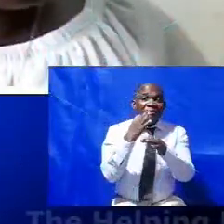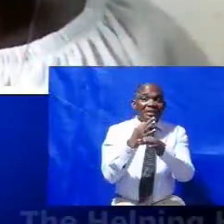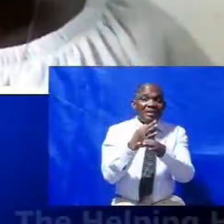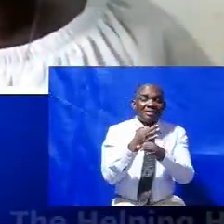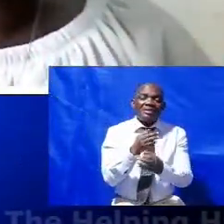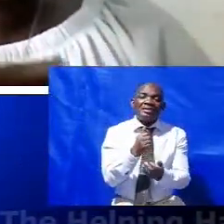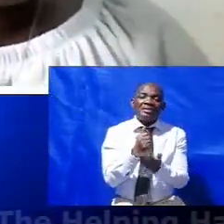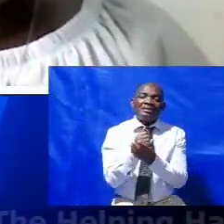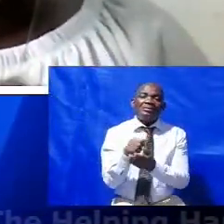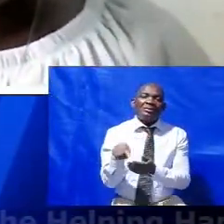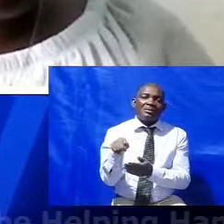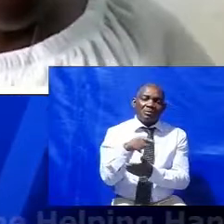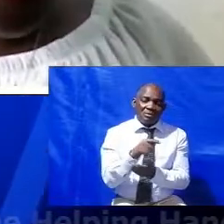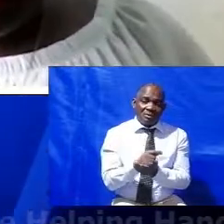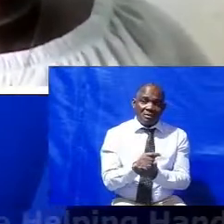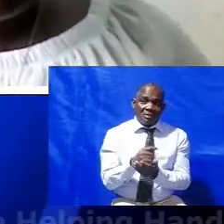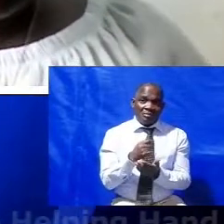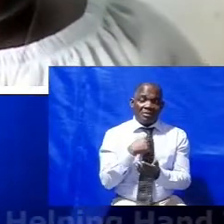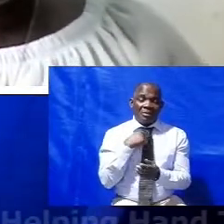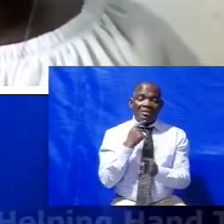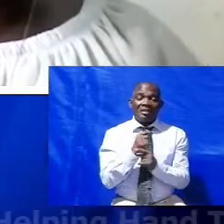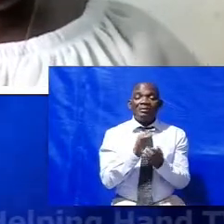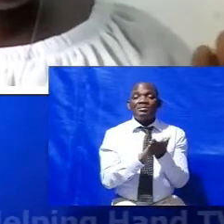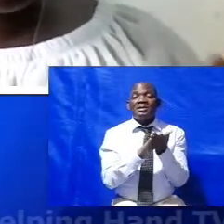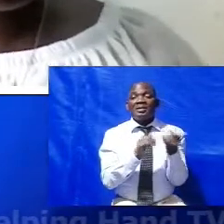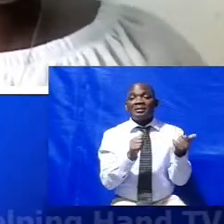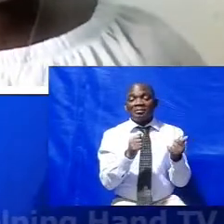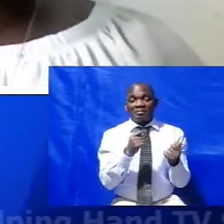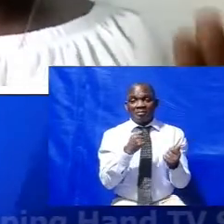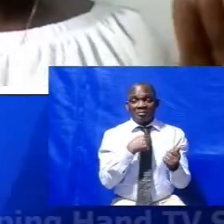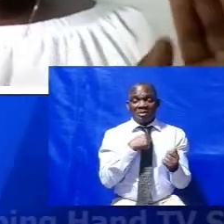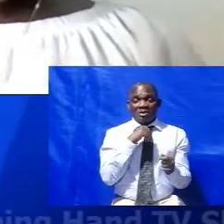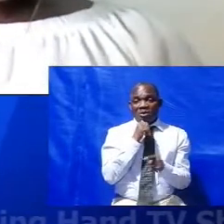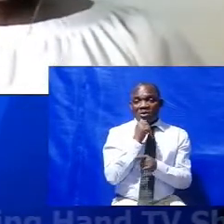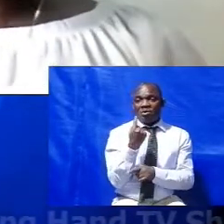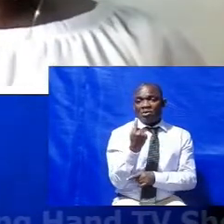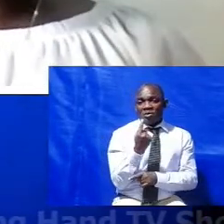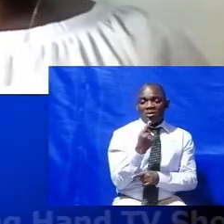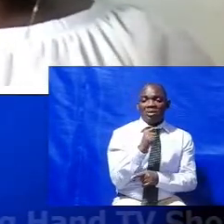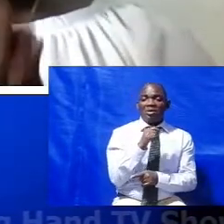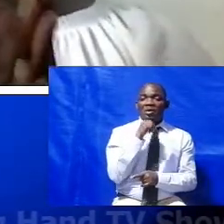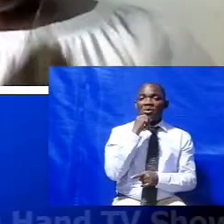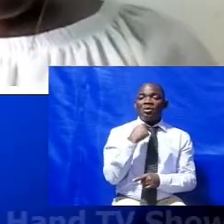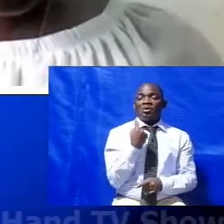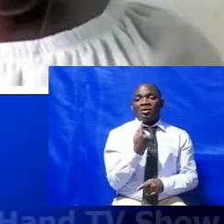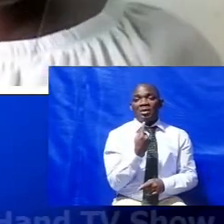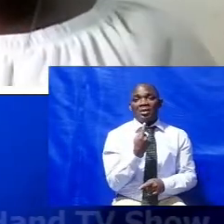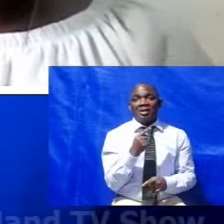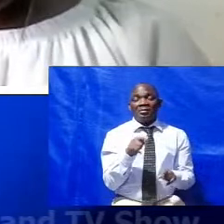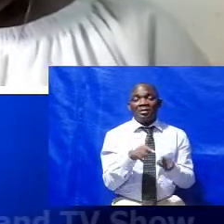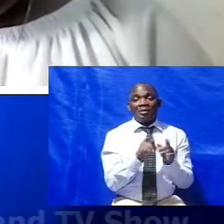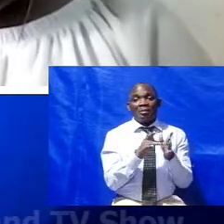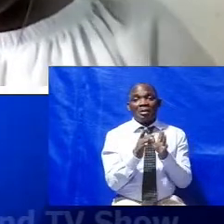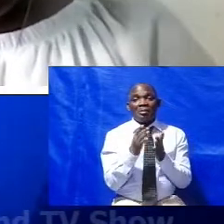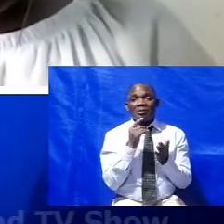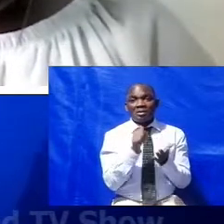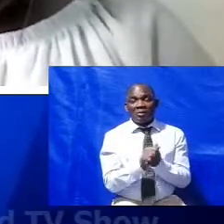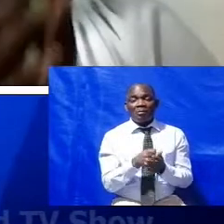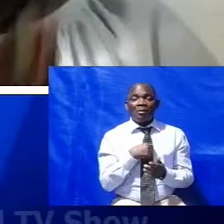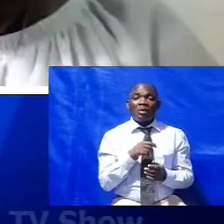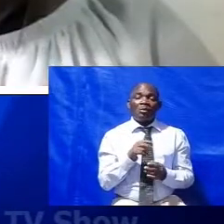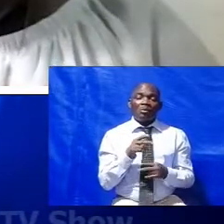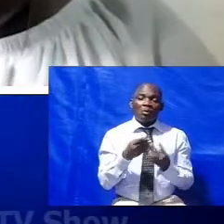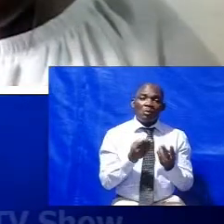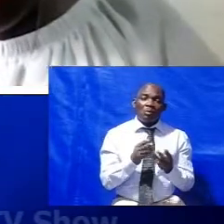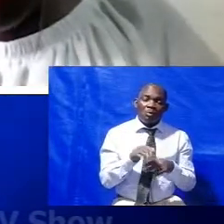is just what carries you on. I mean, just believing that I am not alone. I am not talking, because even the psalmist says